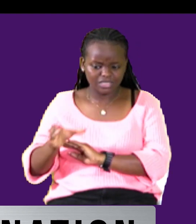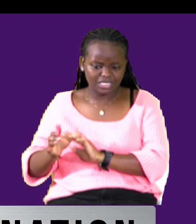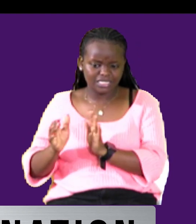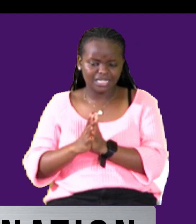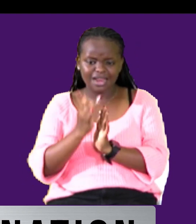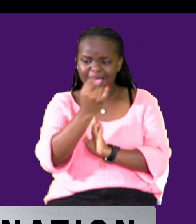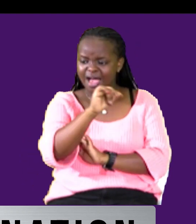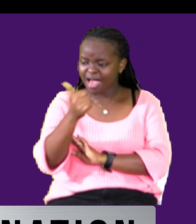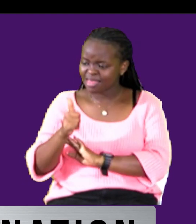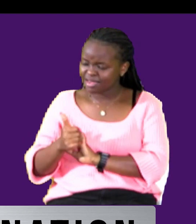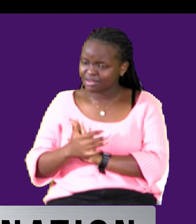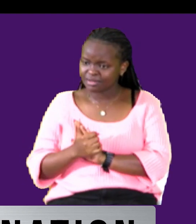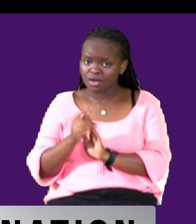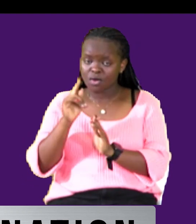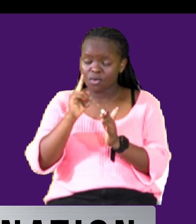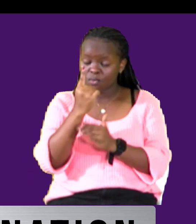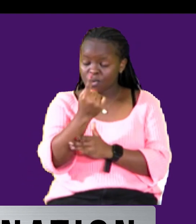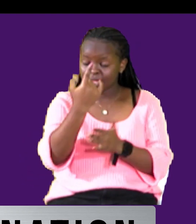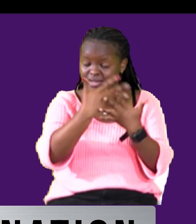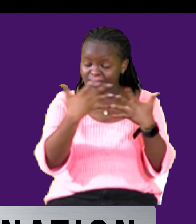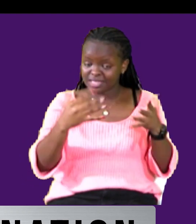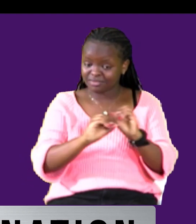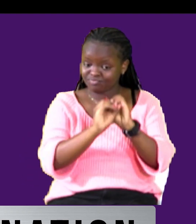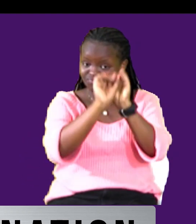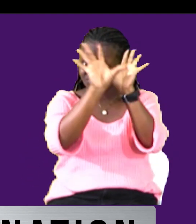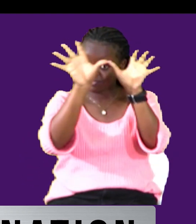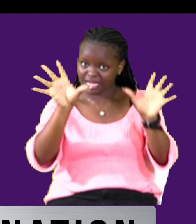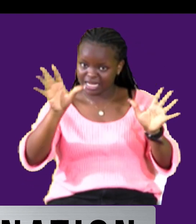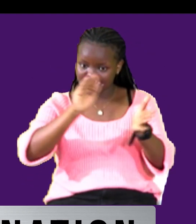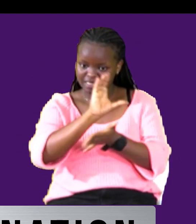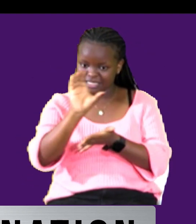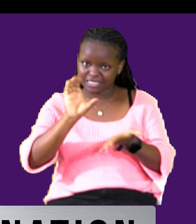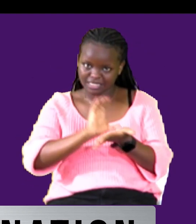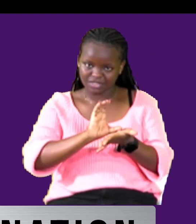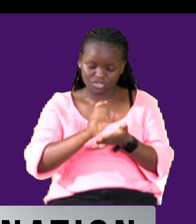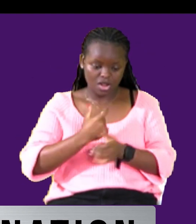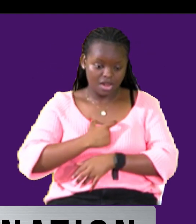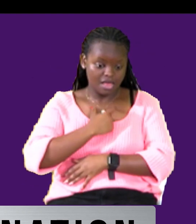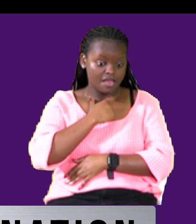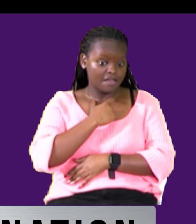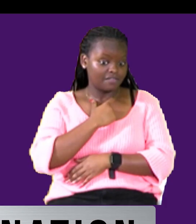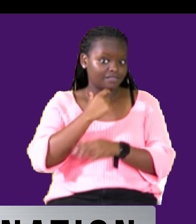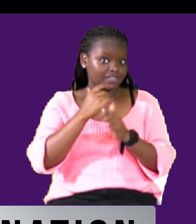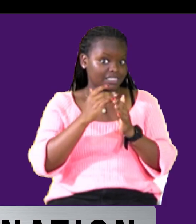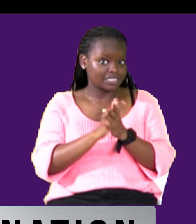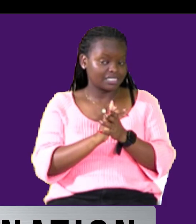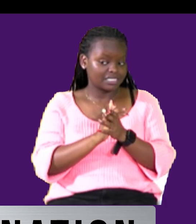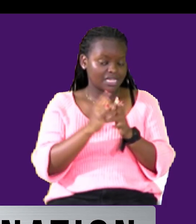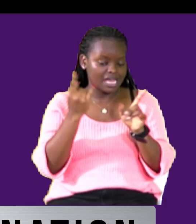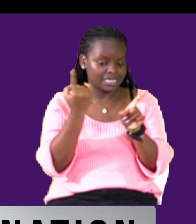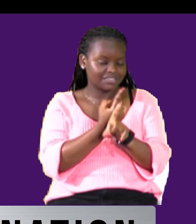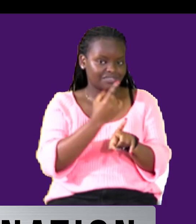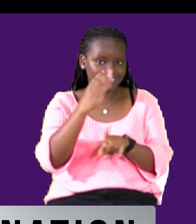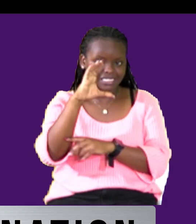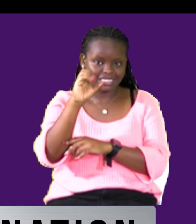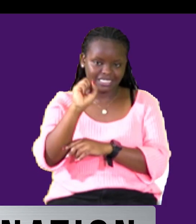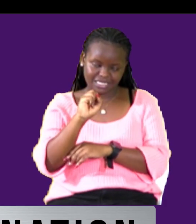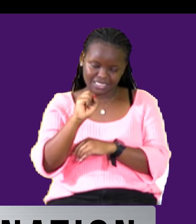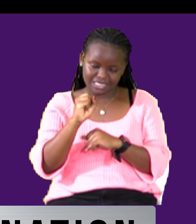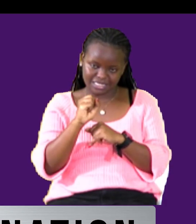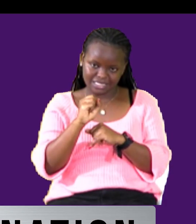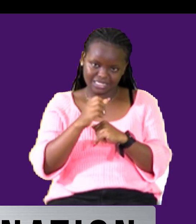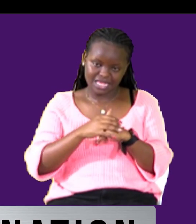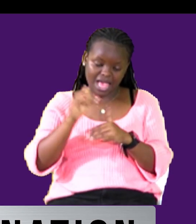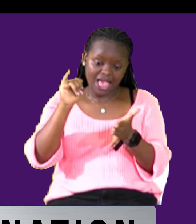But one thing that came clearly now in Central was the visit by the different cabinet secretaries.